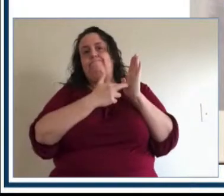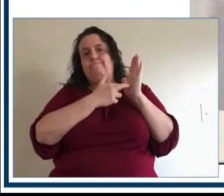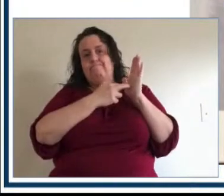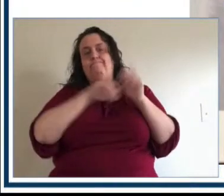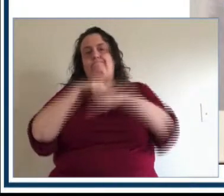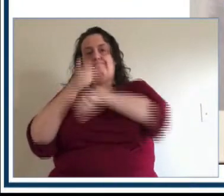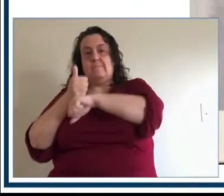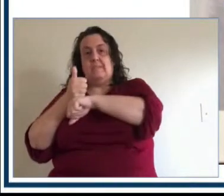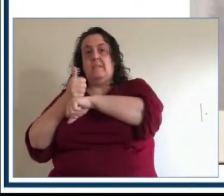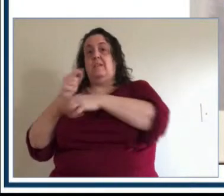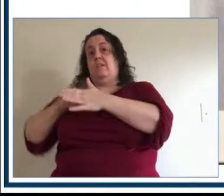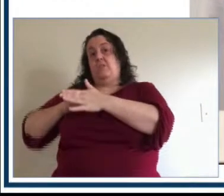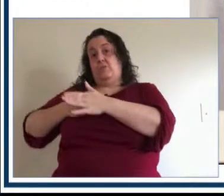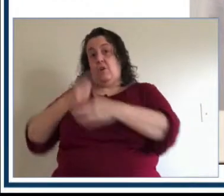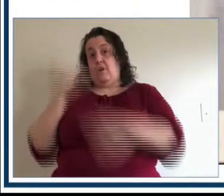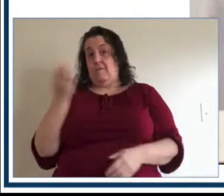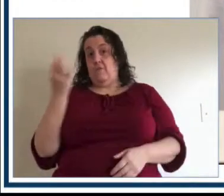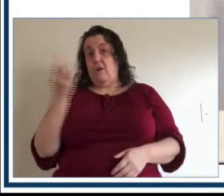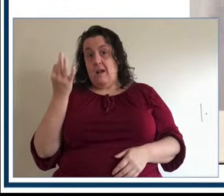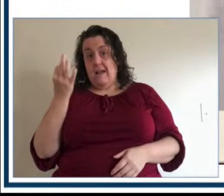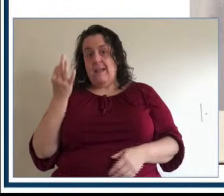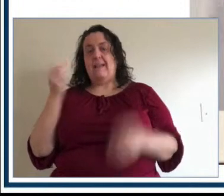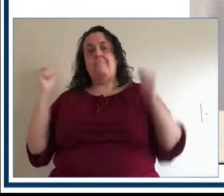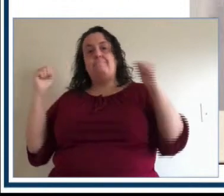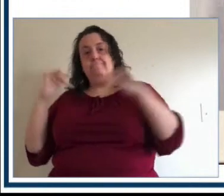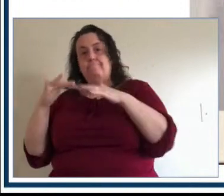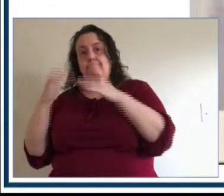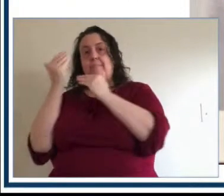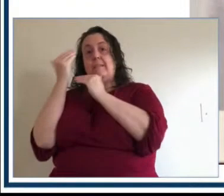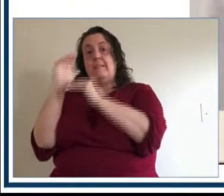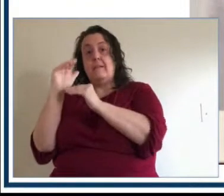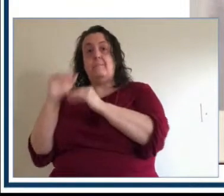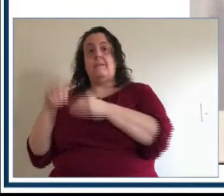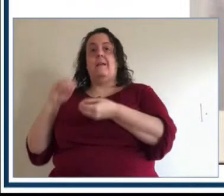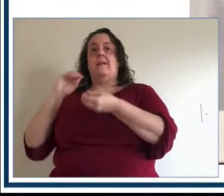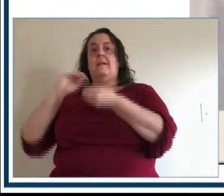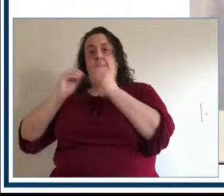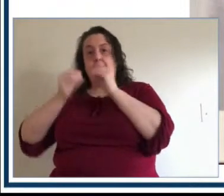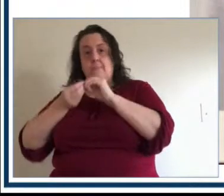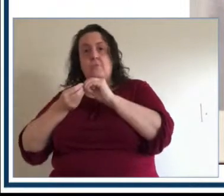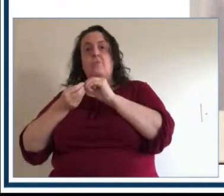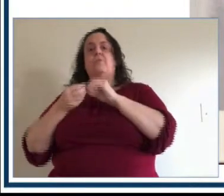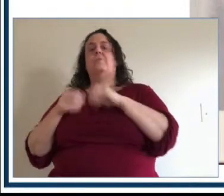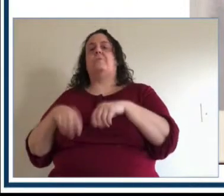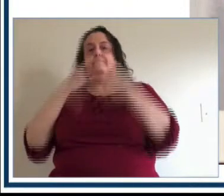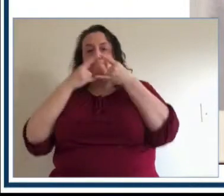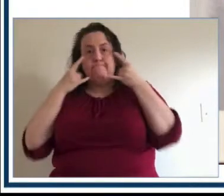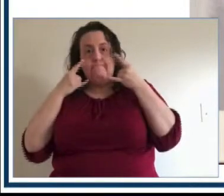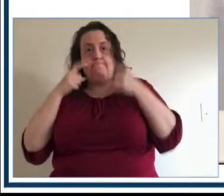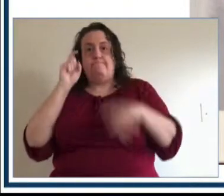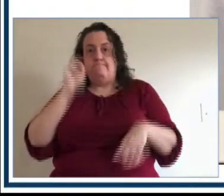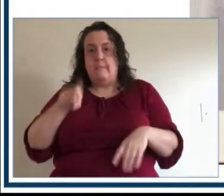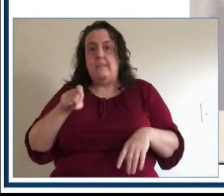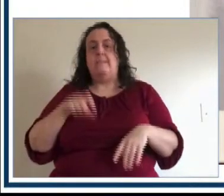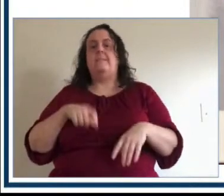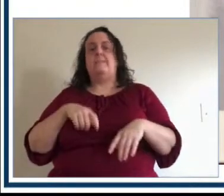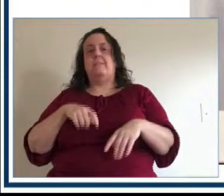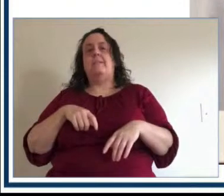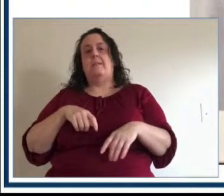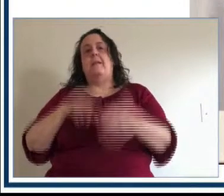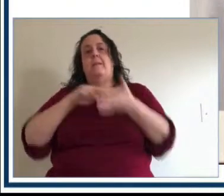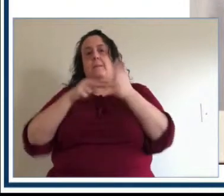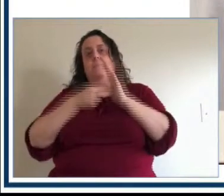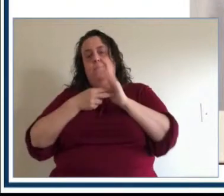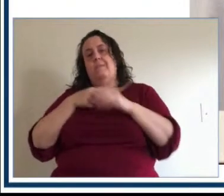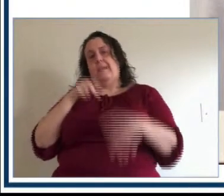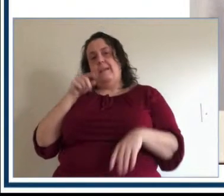Friday, gathering limits, physical distancing, tightening up on the masking, all these things will be back in effect. We're